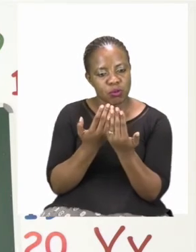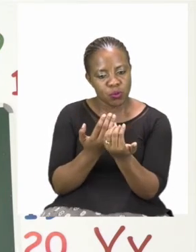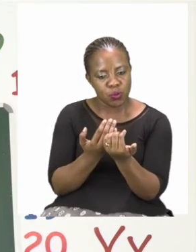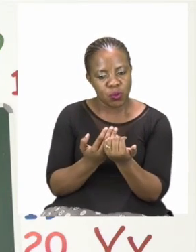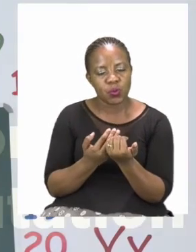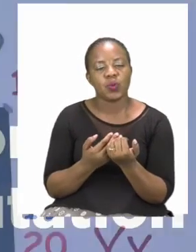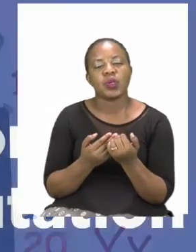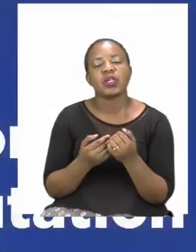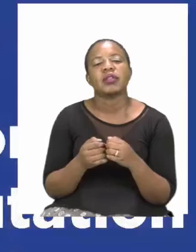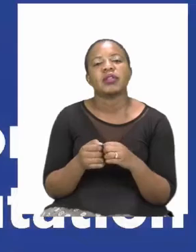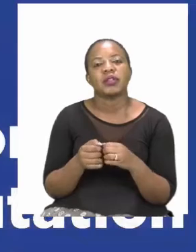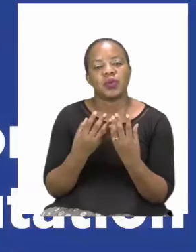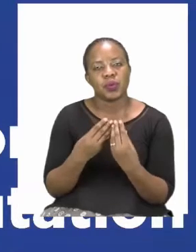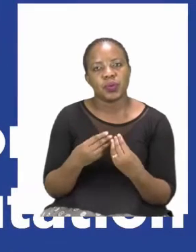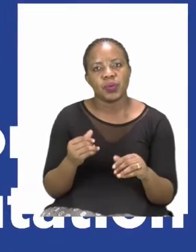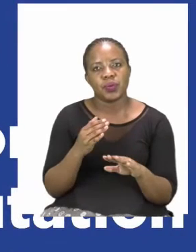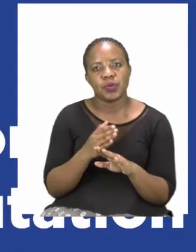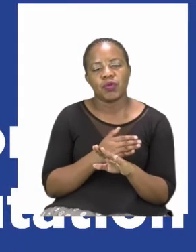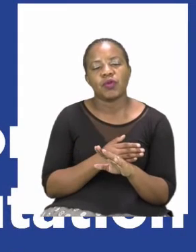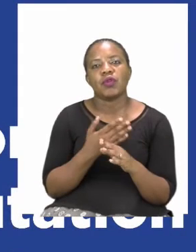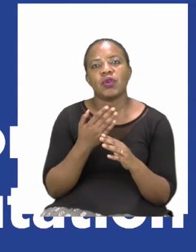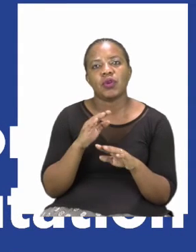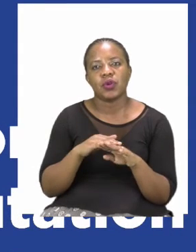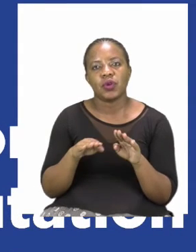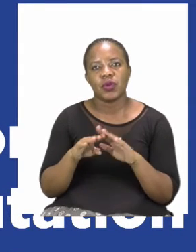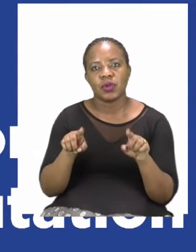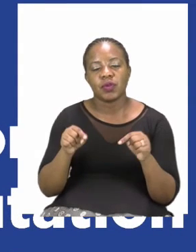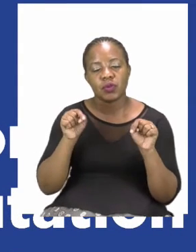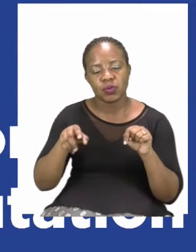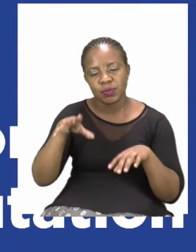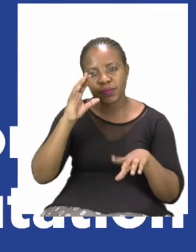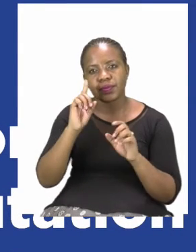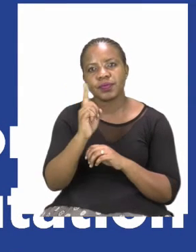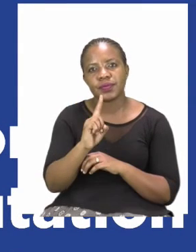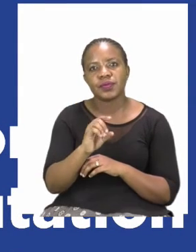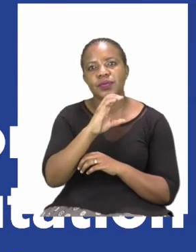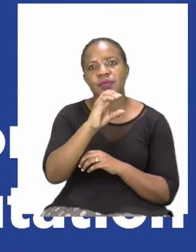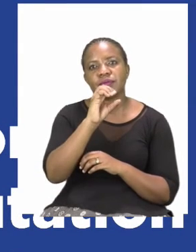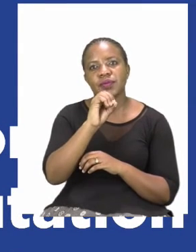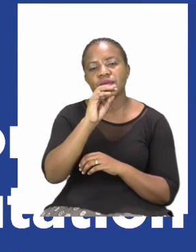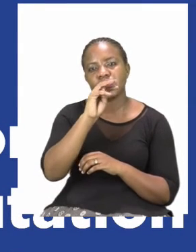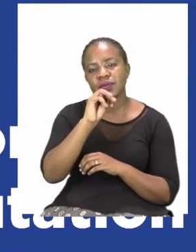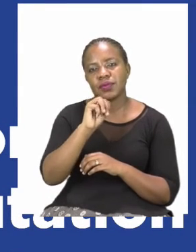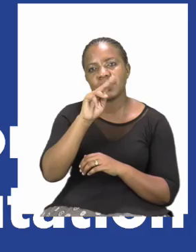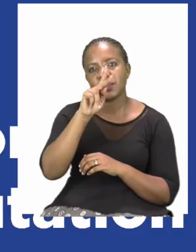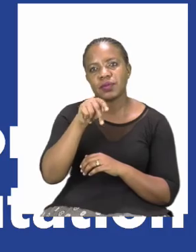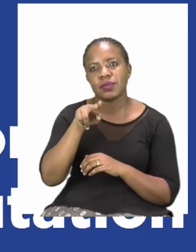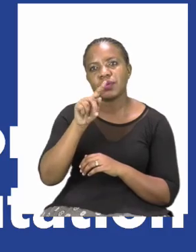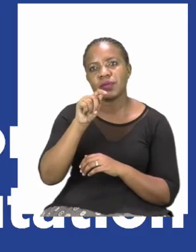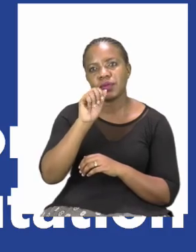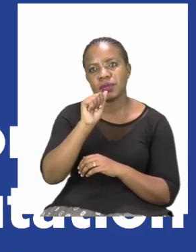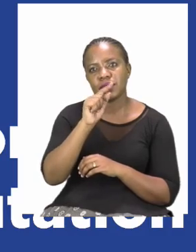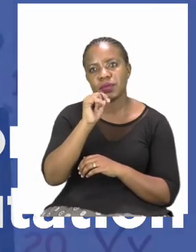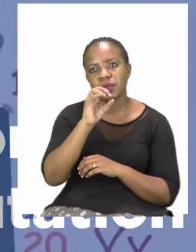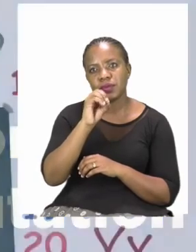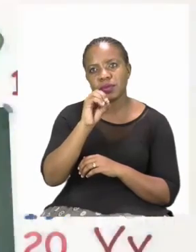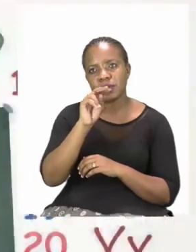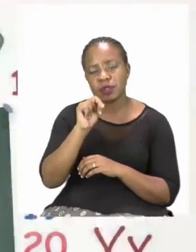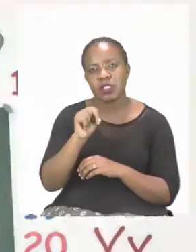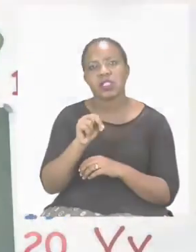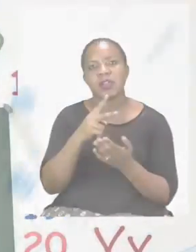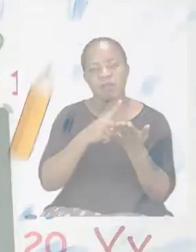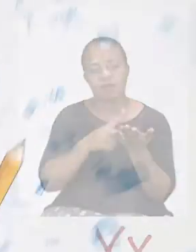I will, yes, fast. Okay, but you're going to close your eyes. Yes. I hope you don't cheat. No, not even. Don't My peek.